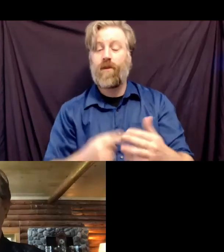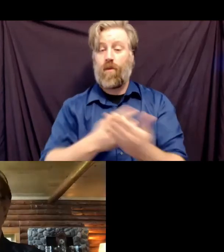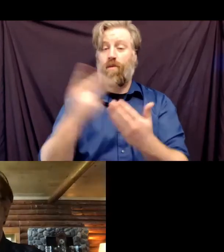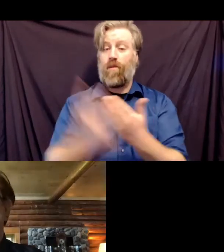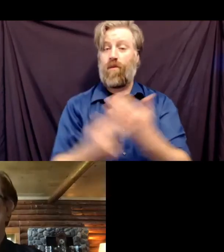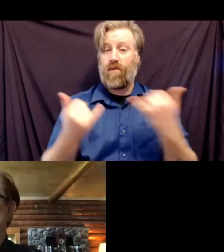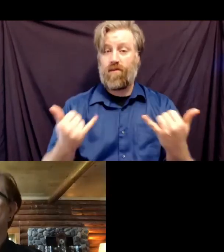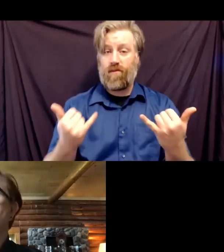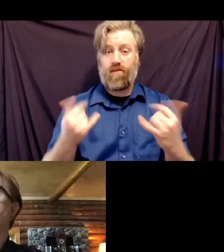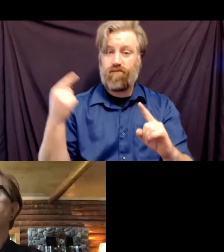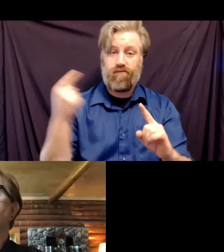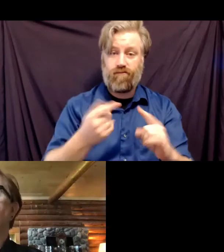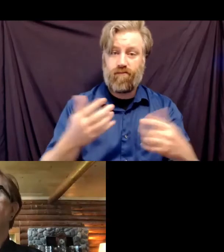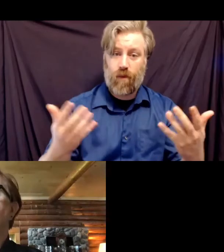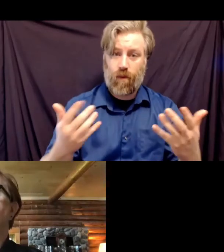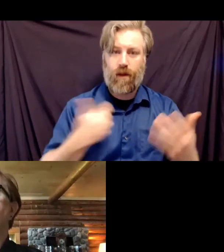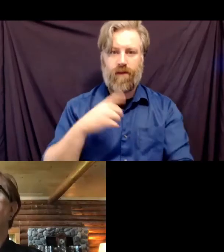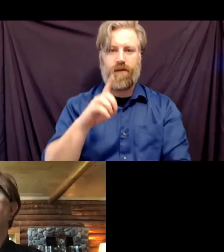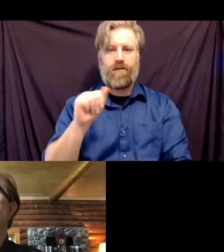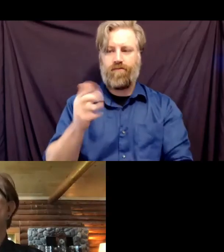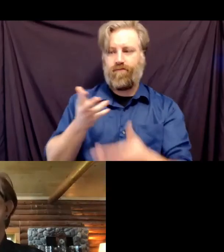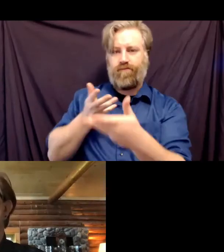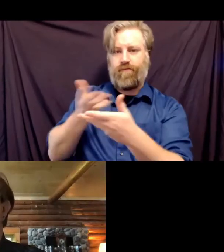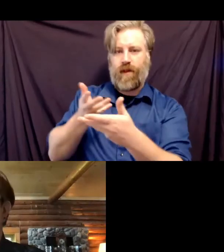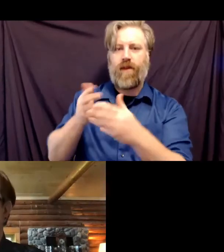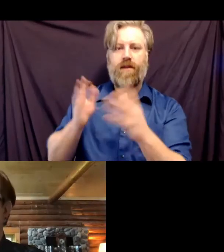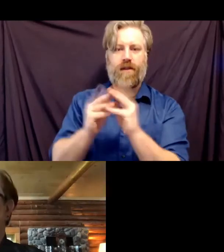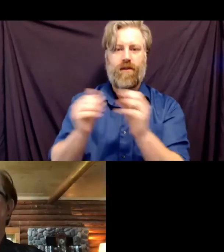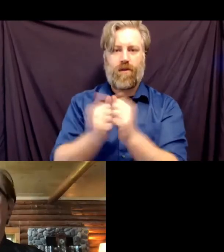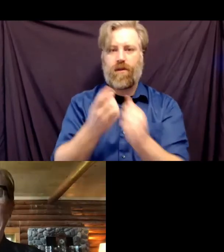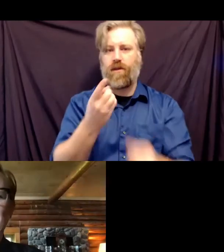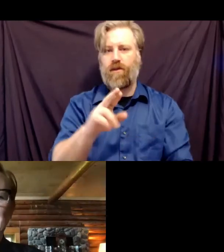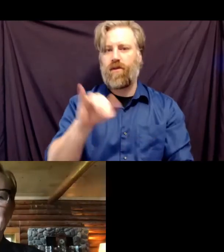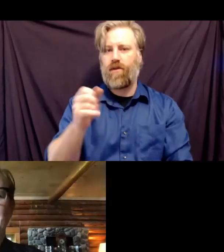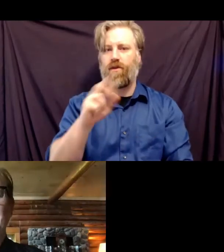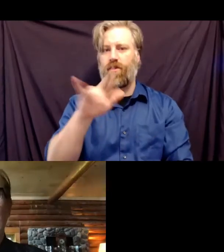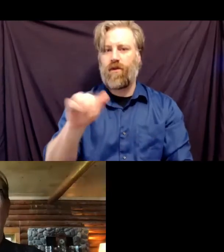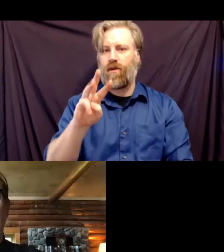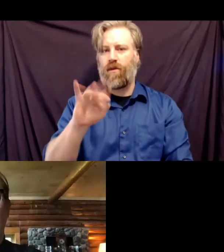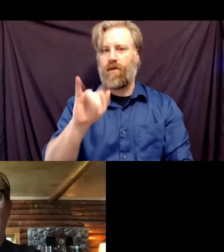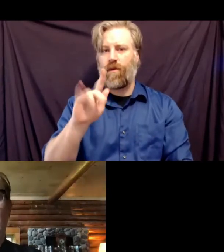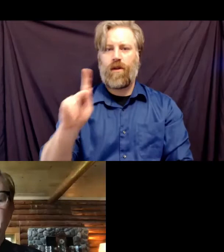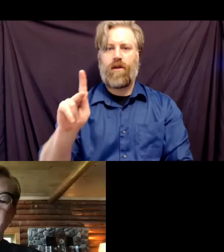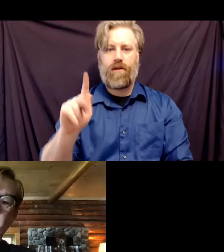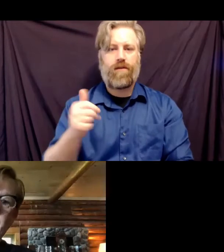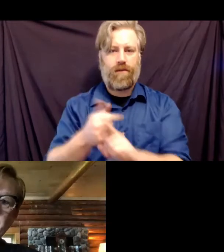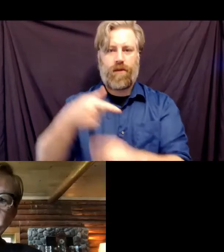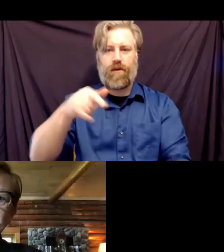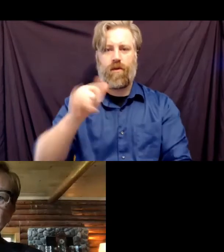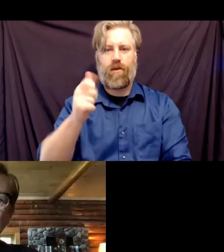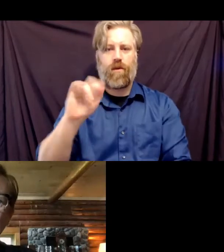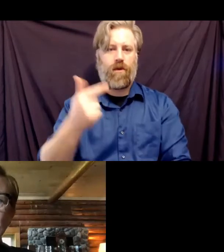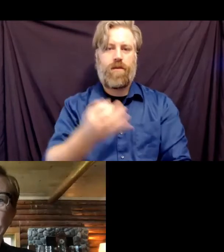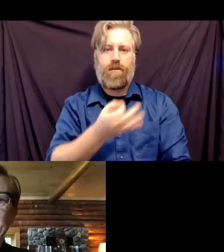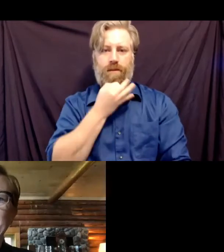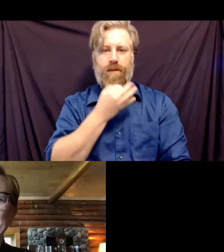will be a disability interfaith session with Dr. Jerry Wellik, who is a Qigong master and professor emeriti